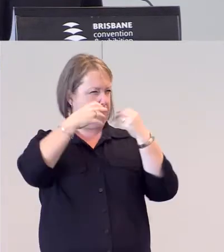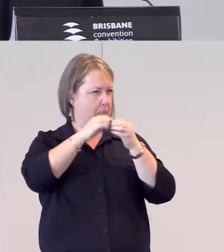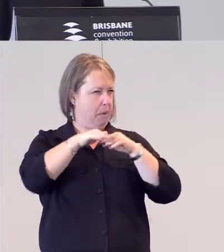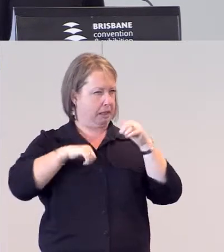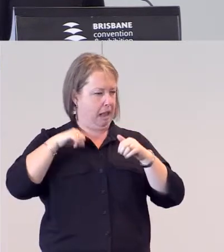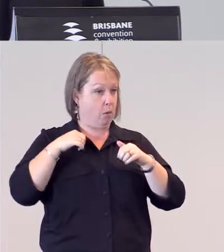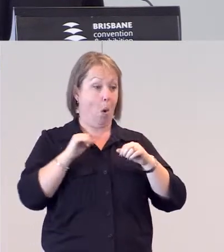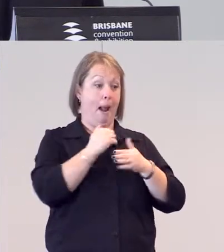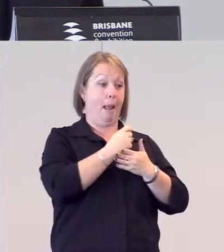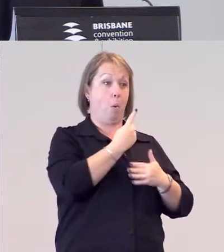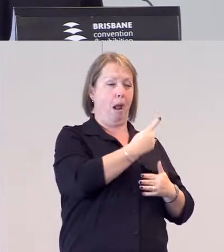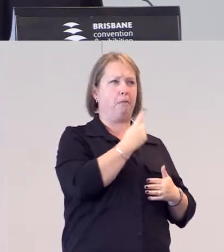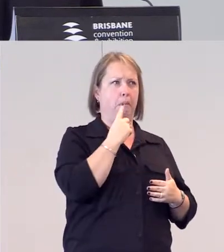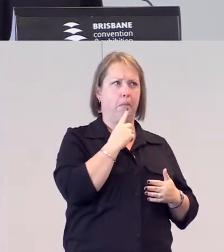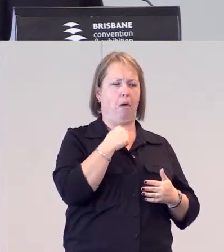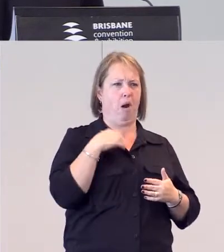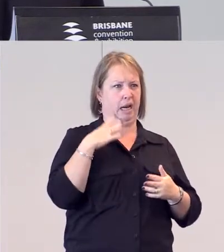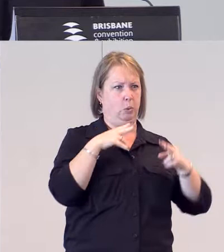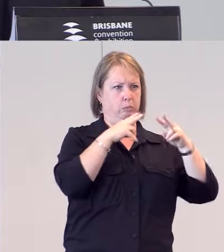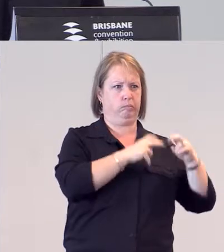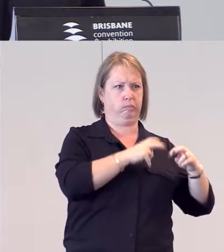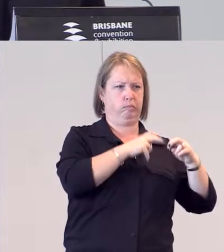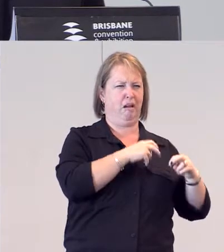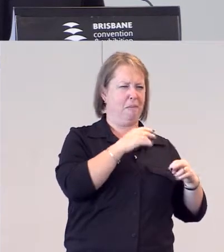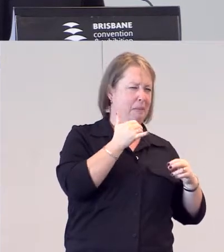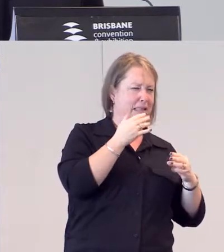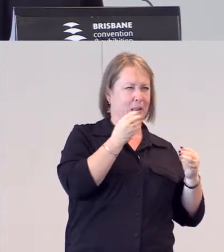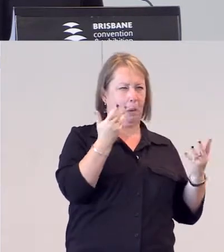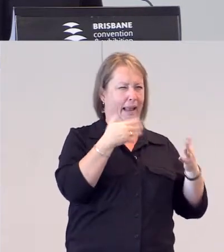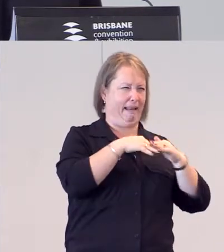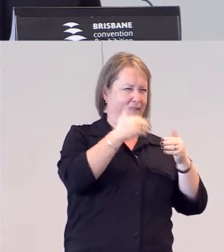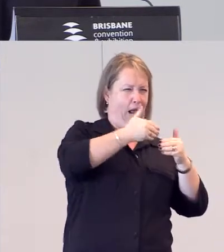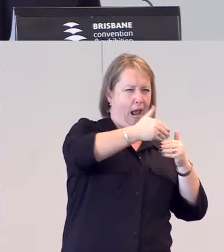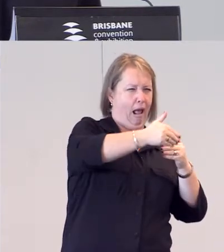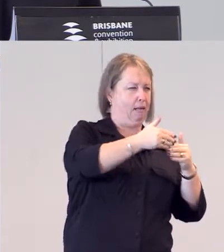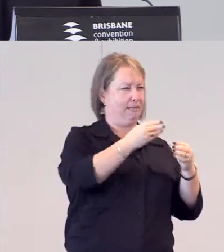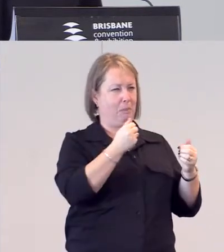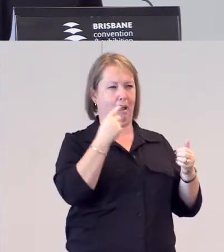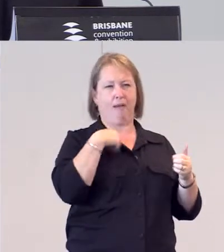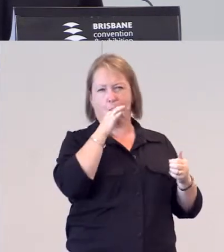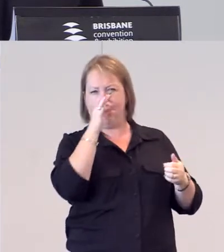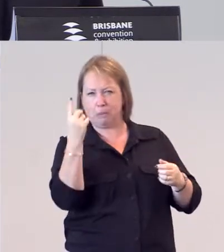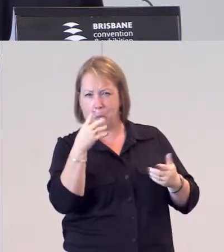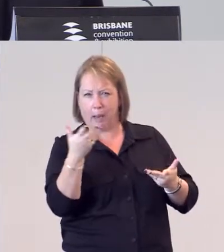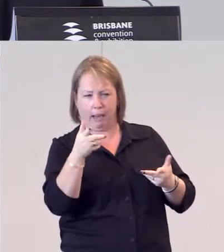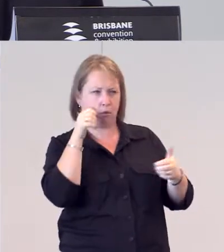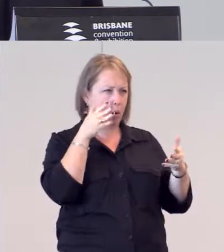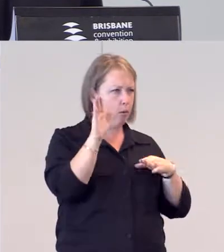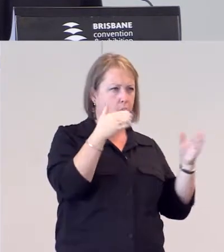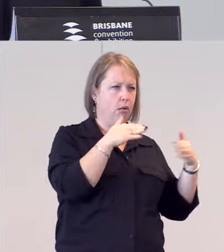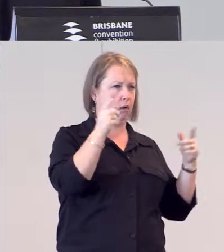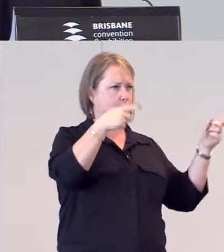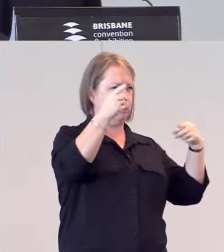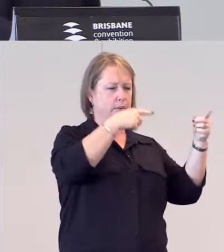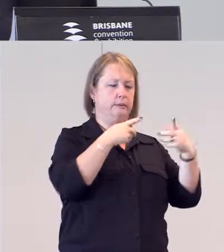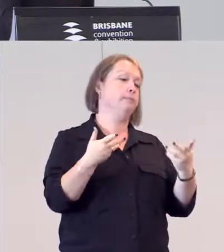we've actually got a bit of work to do. It might be somewhere, but it might be in filing cabinets, and somebody would have to pull all that information together. So